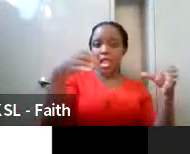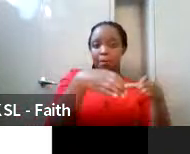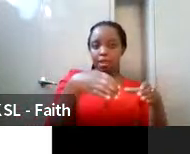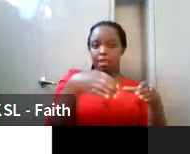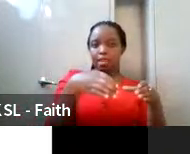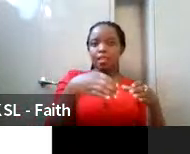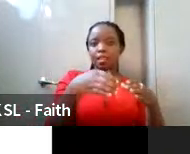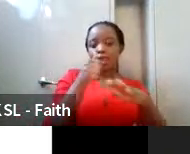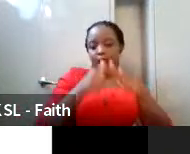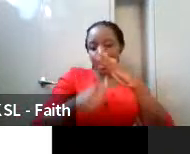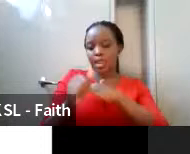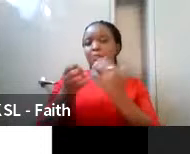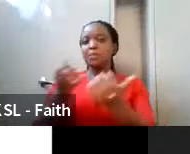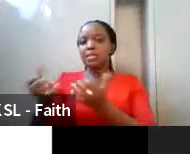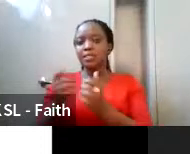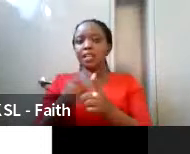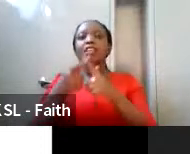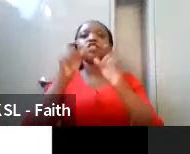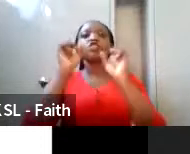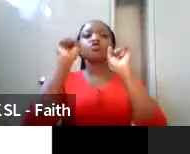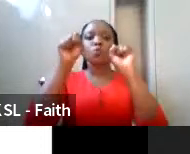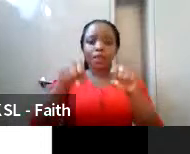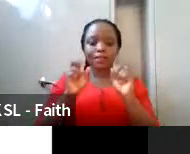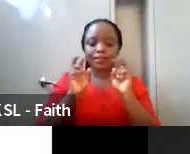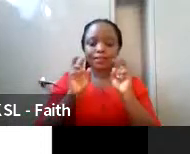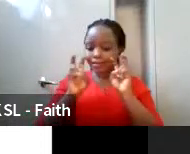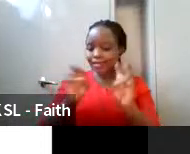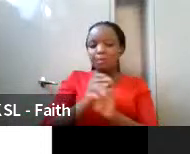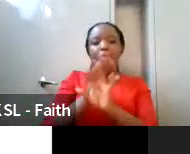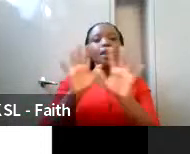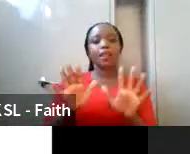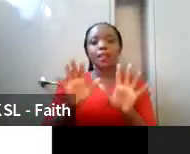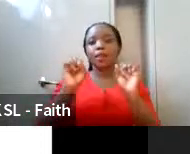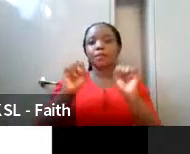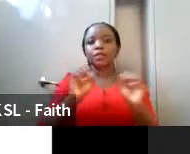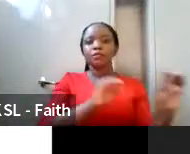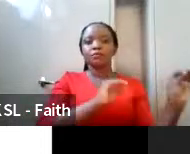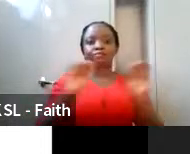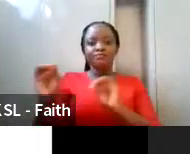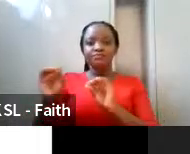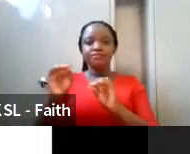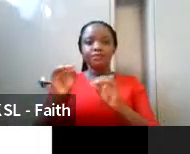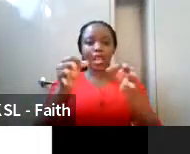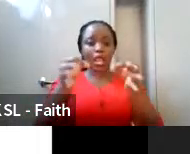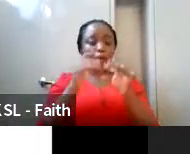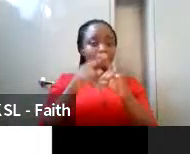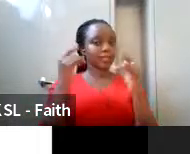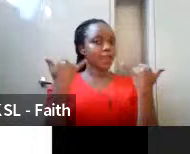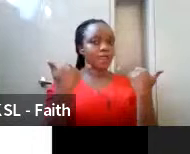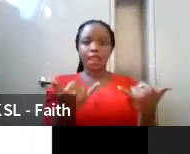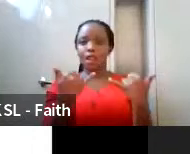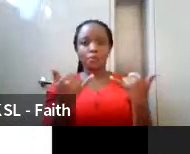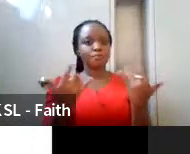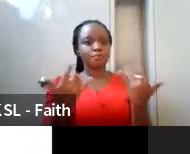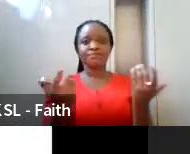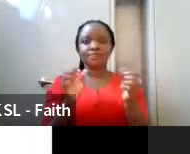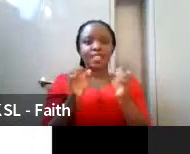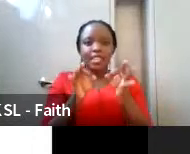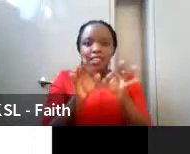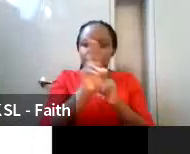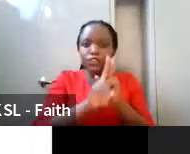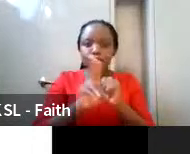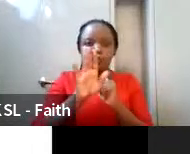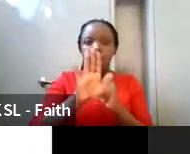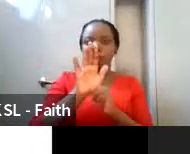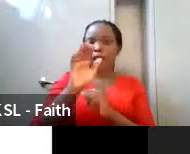conduct business, then you can be able to see that and you can be able to switch your account. But as of now, if you're just entirely using your